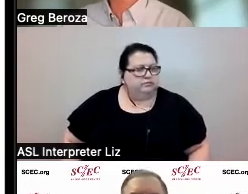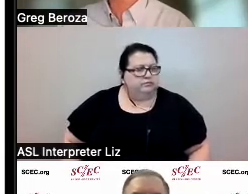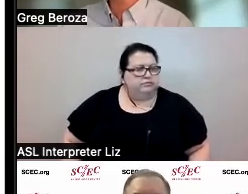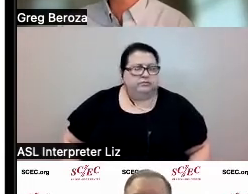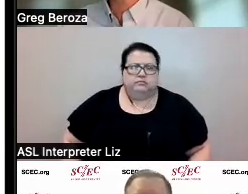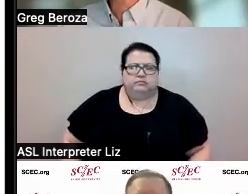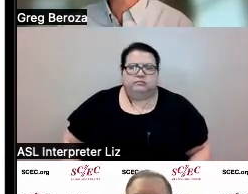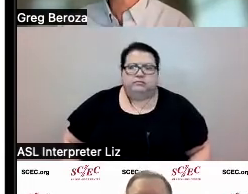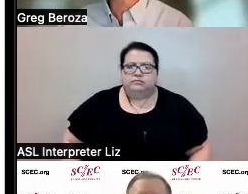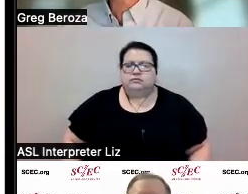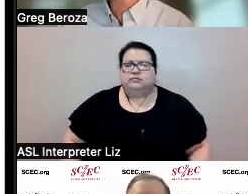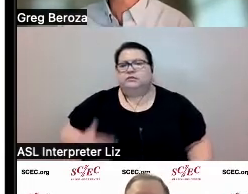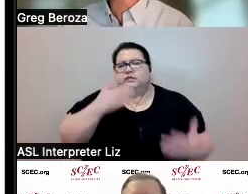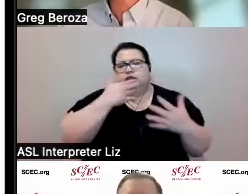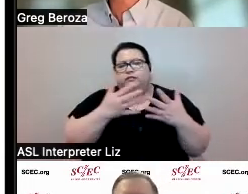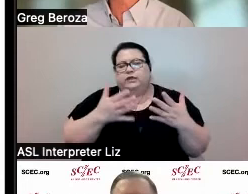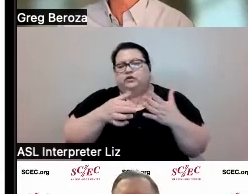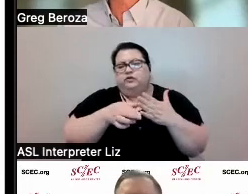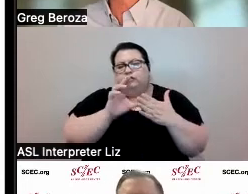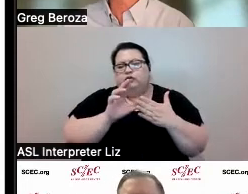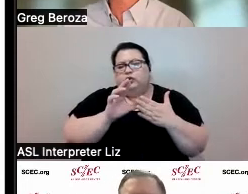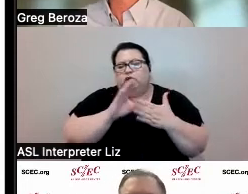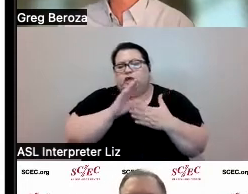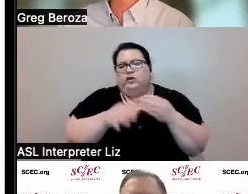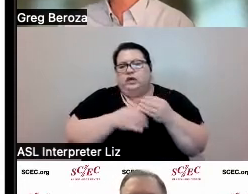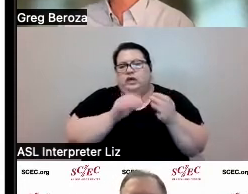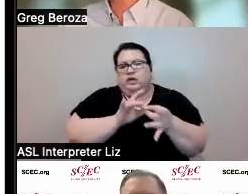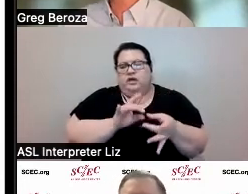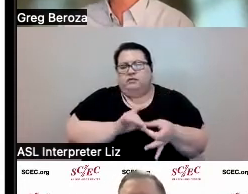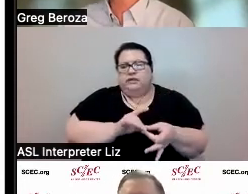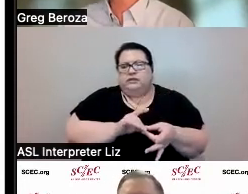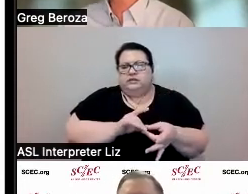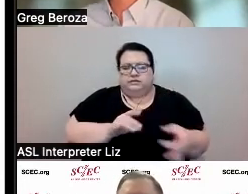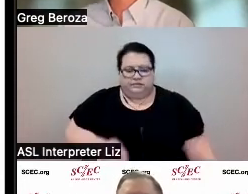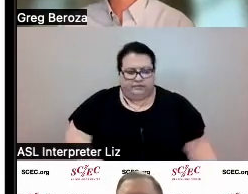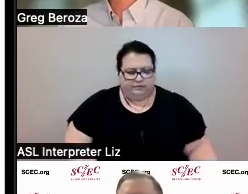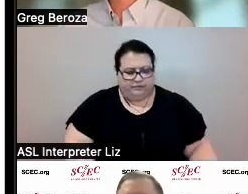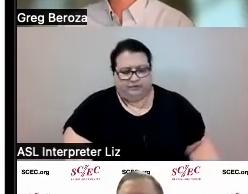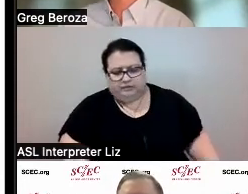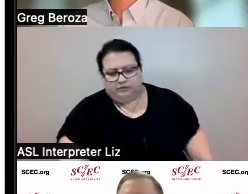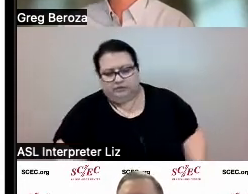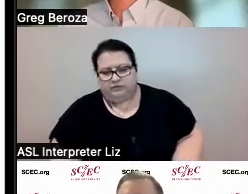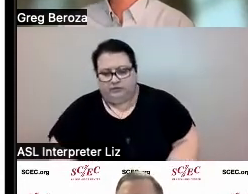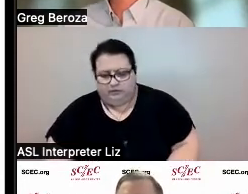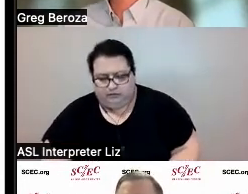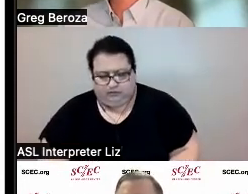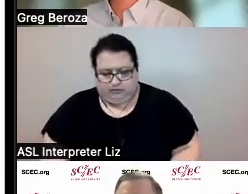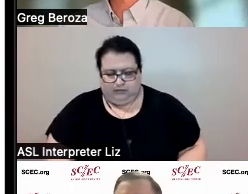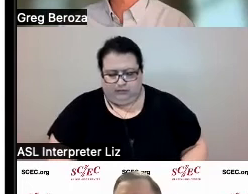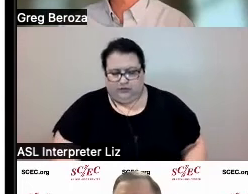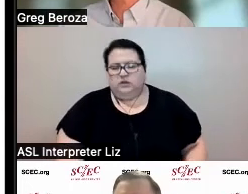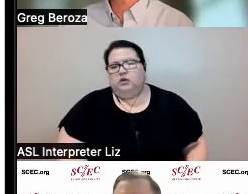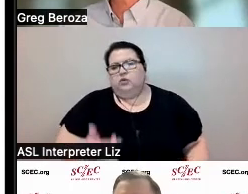Greg, thank you very much for your overview and your added comments and insights. We'll